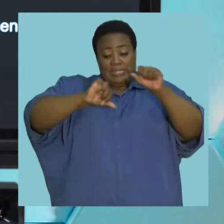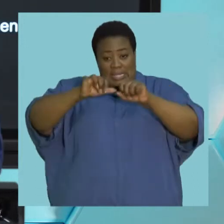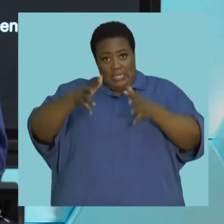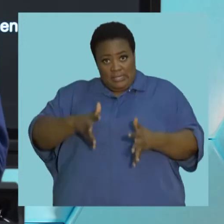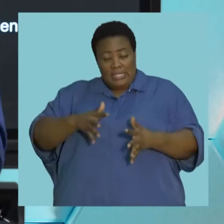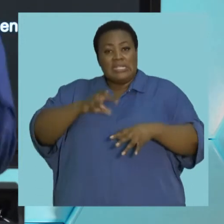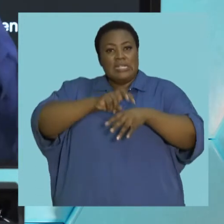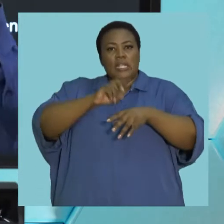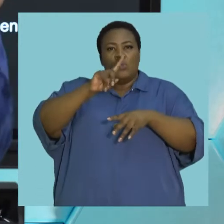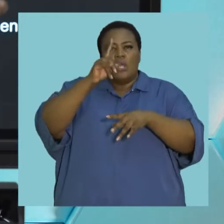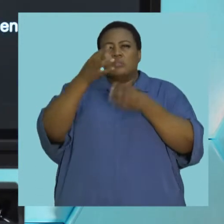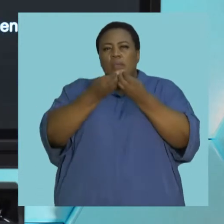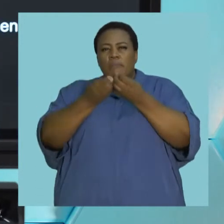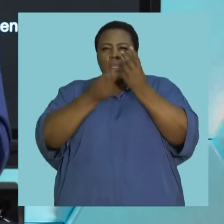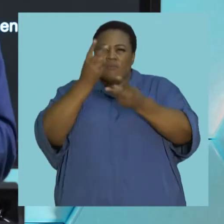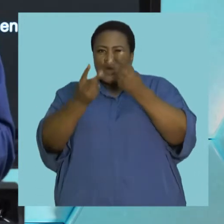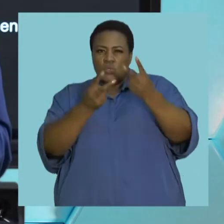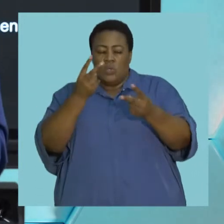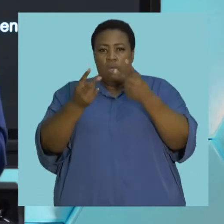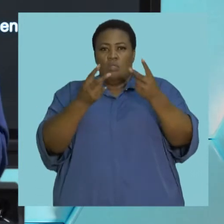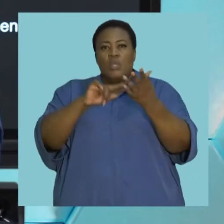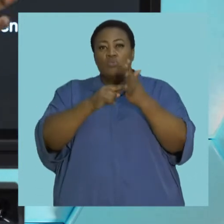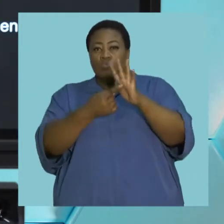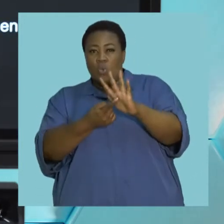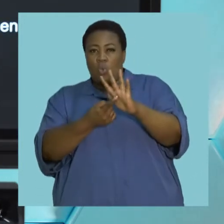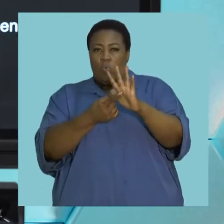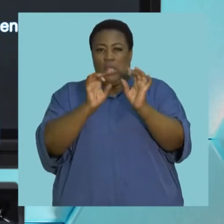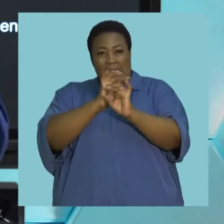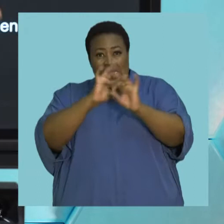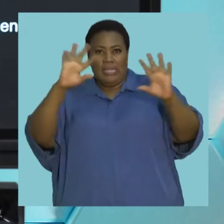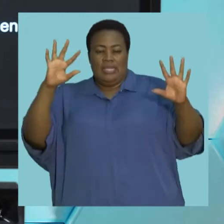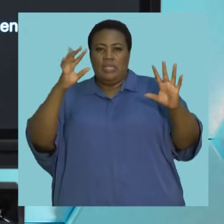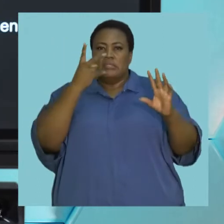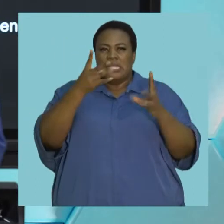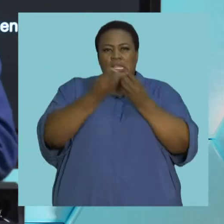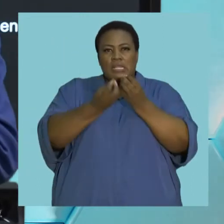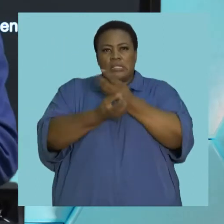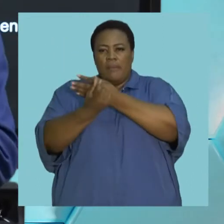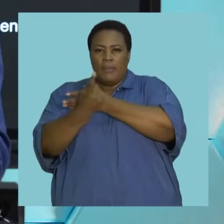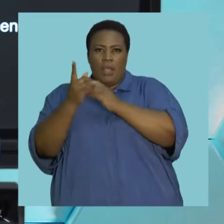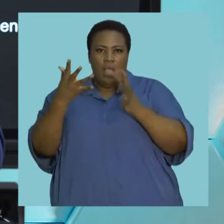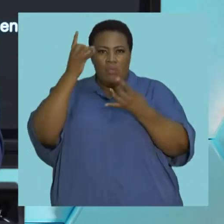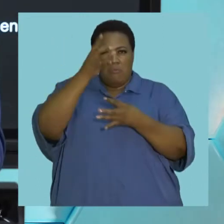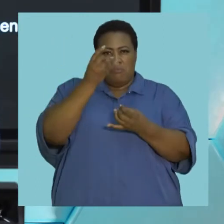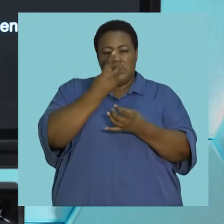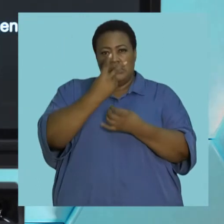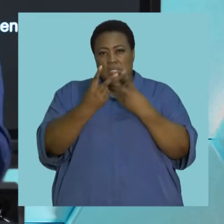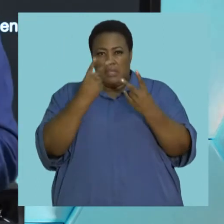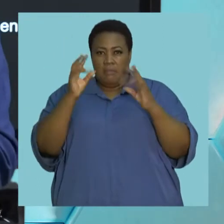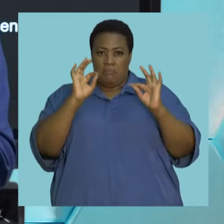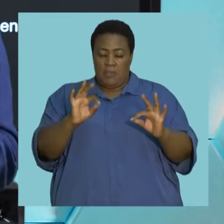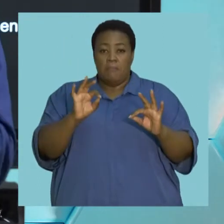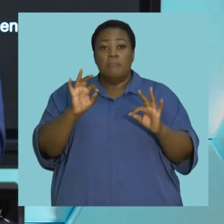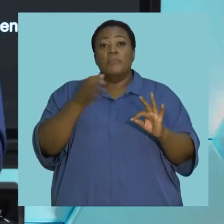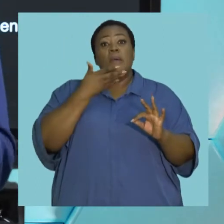visual stimulus or something that's an illustration that you can see trends or see information. So, the best way to do